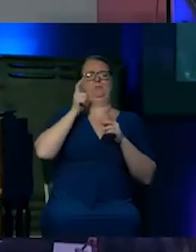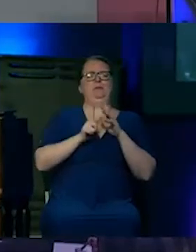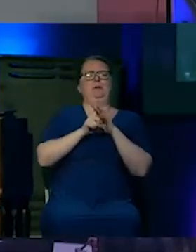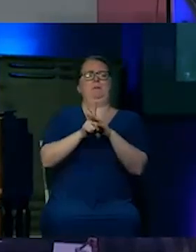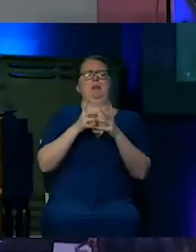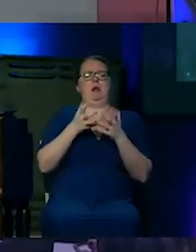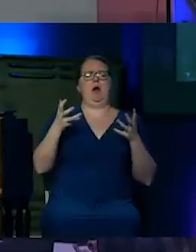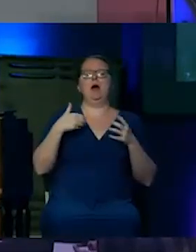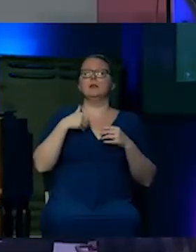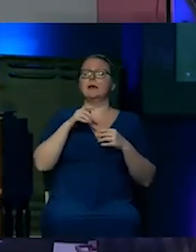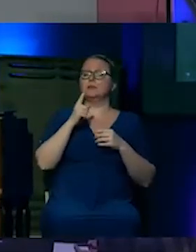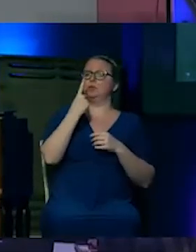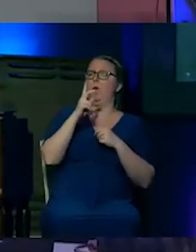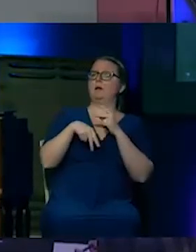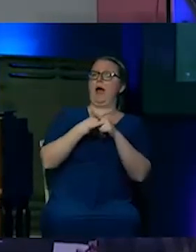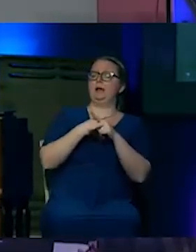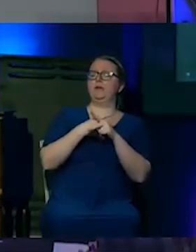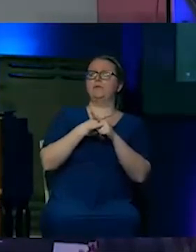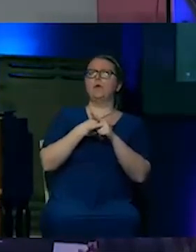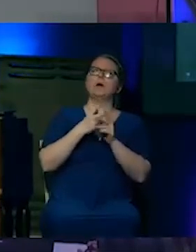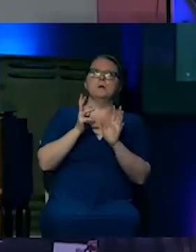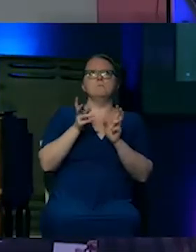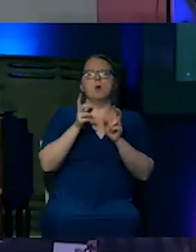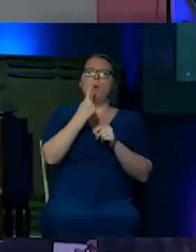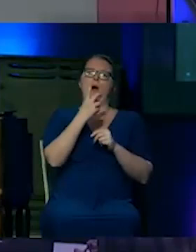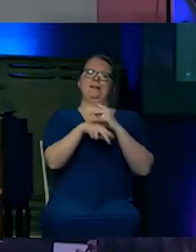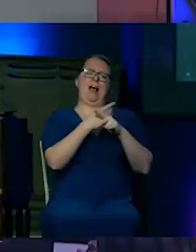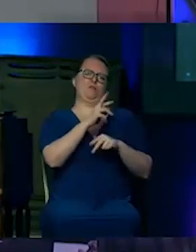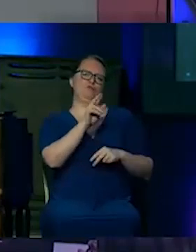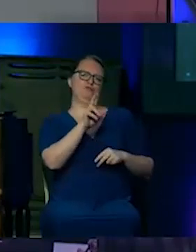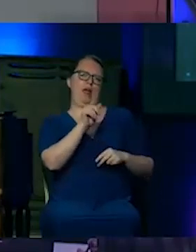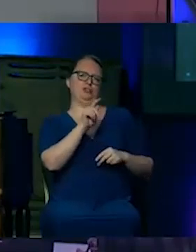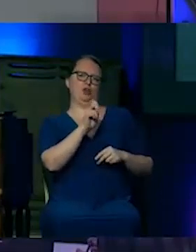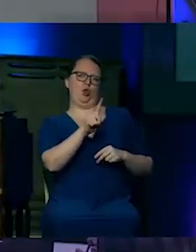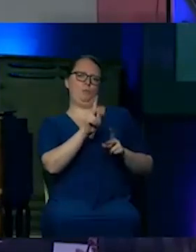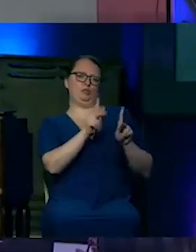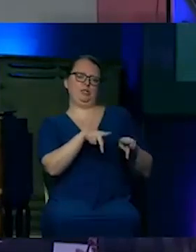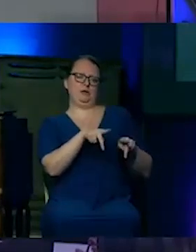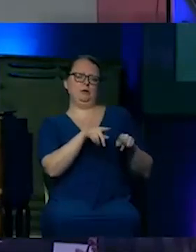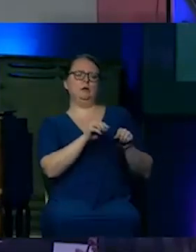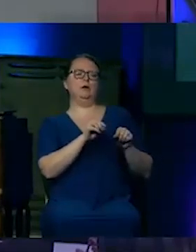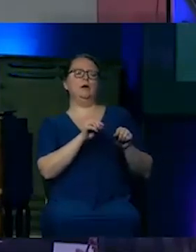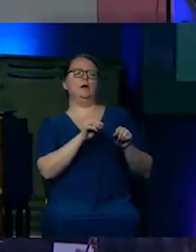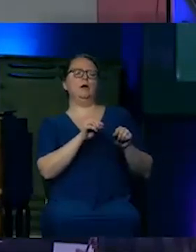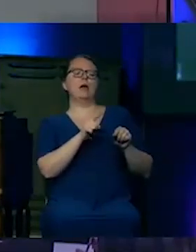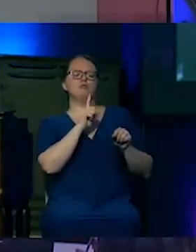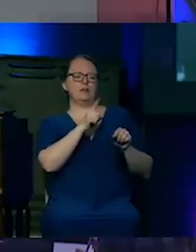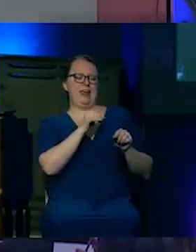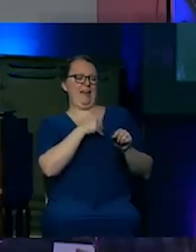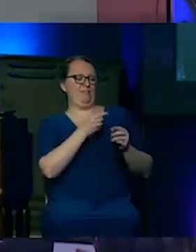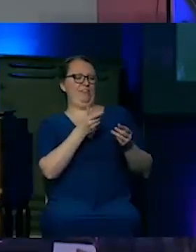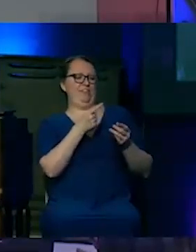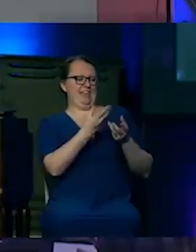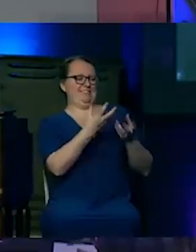that there's like an, like one kind of, like one kind of rational person who would take this input and only have one kind of output, right?